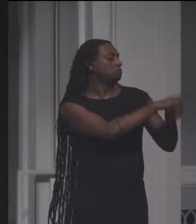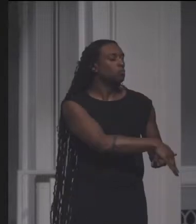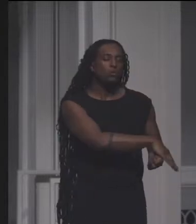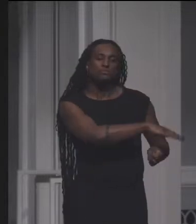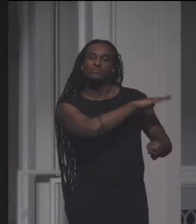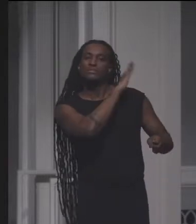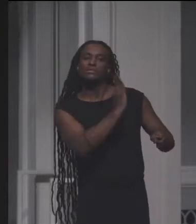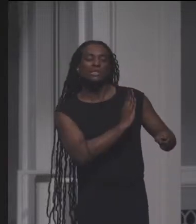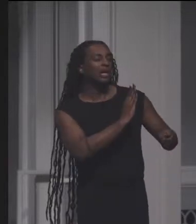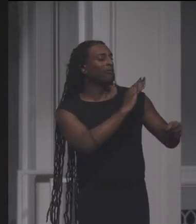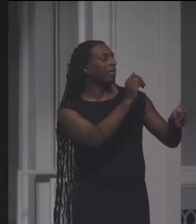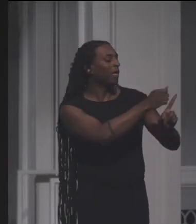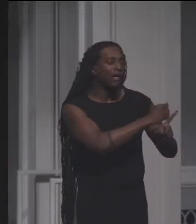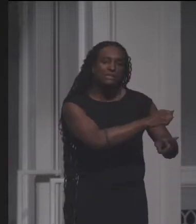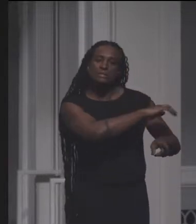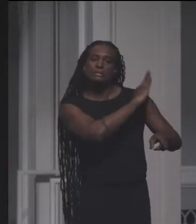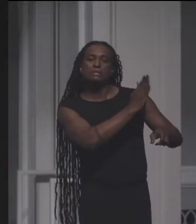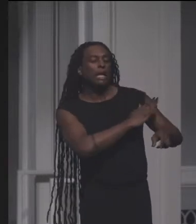being queer or a woman.